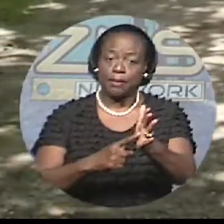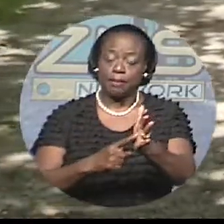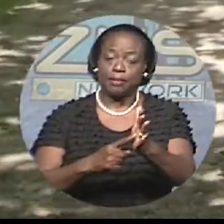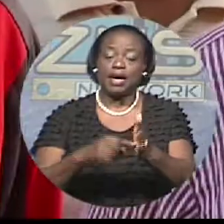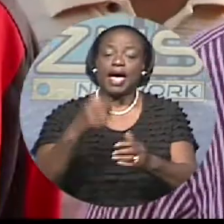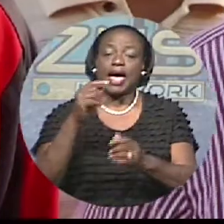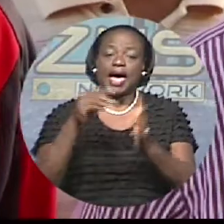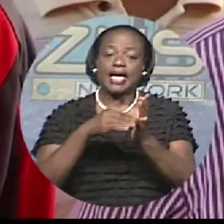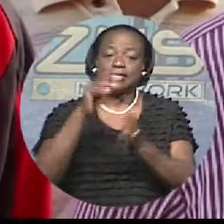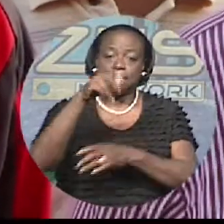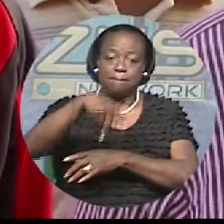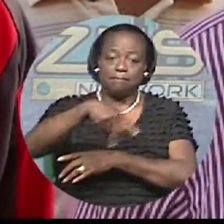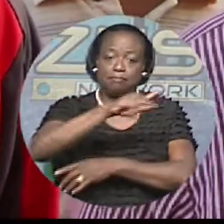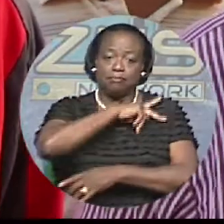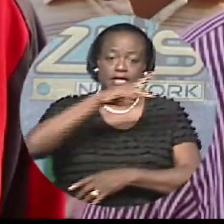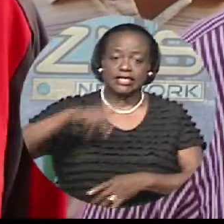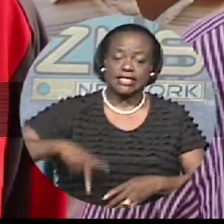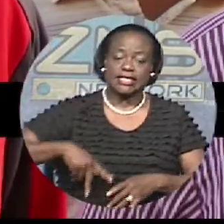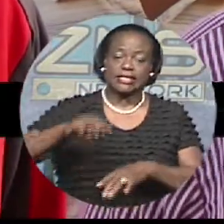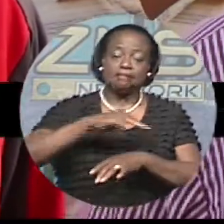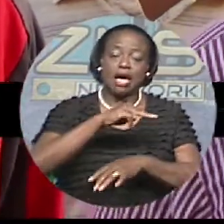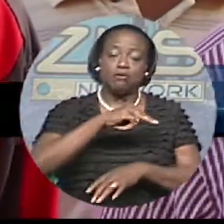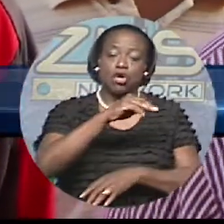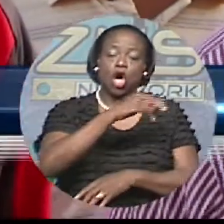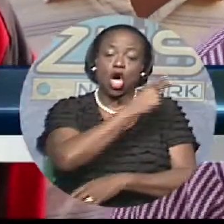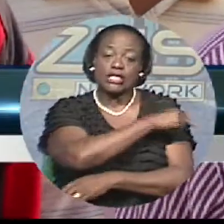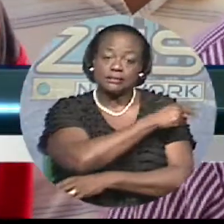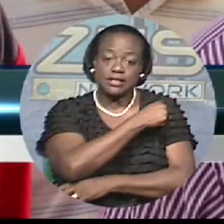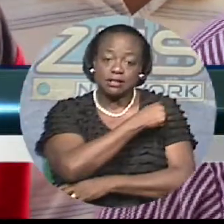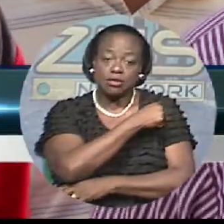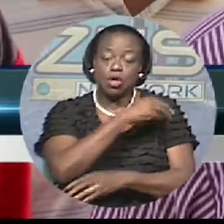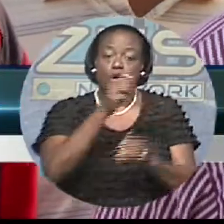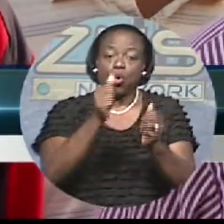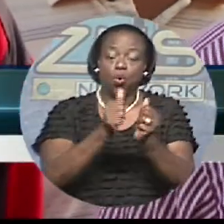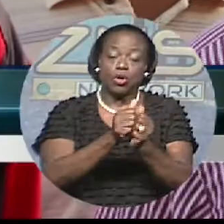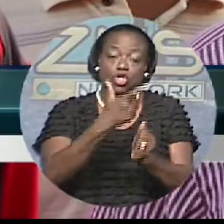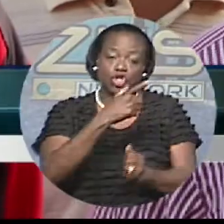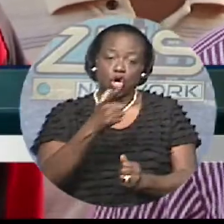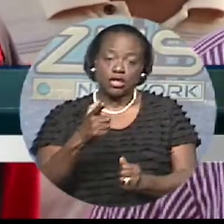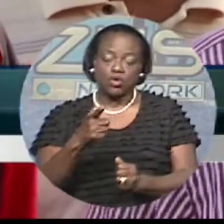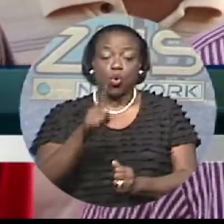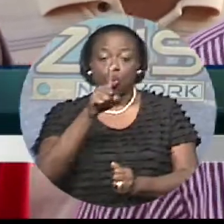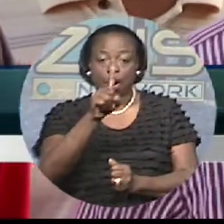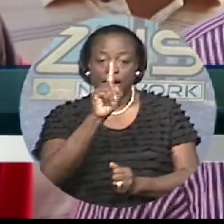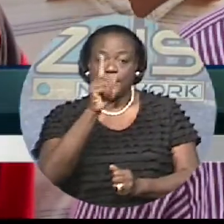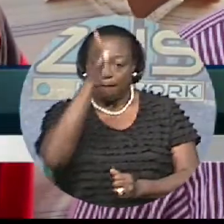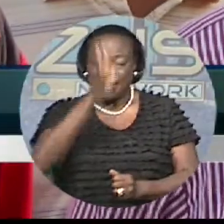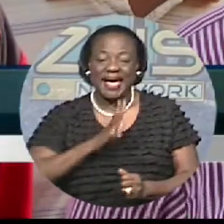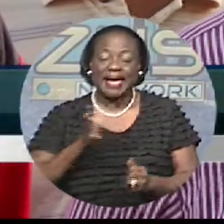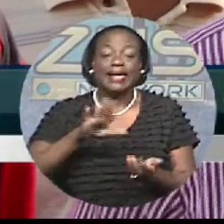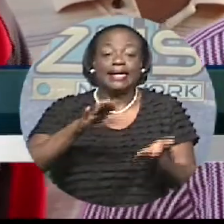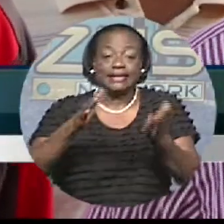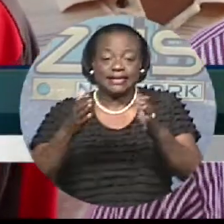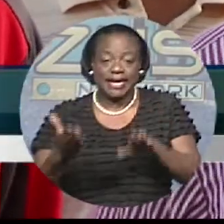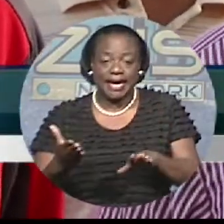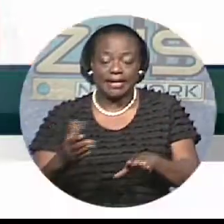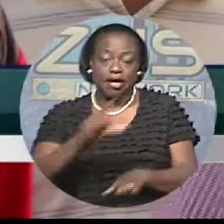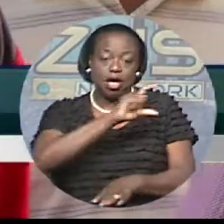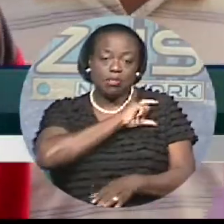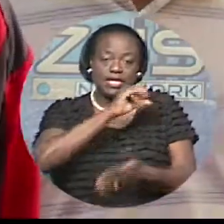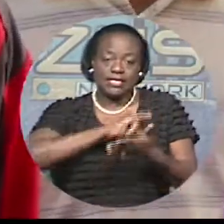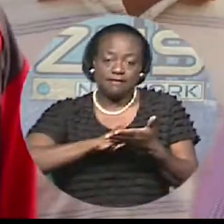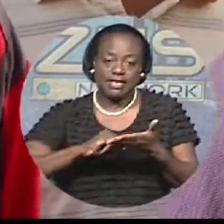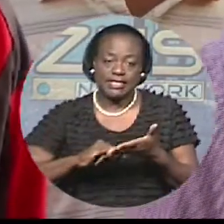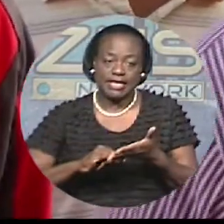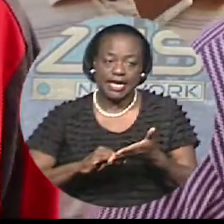wounds. Shortly thereafter, one of the men succumbed to his injuries. Police are actively investigating that matter. We